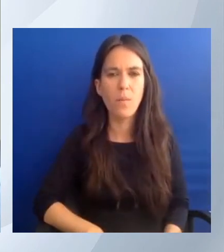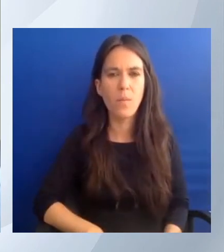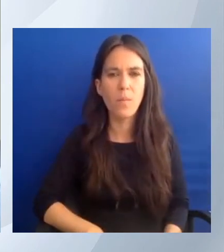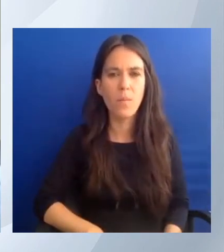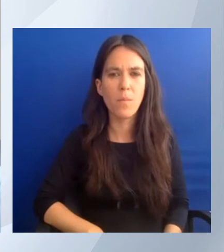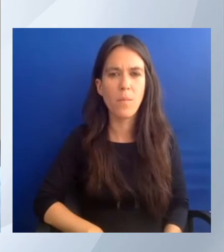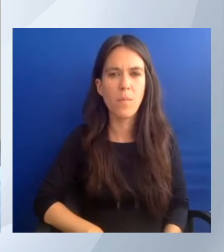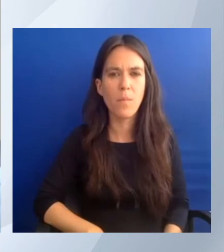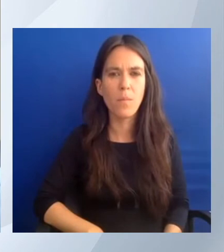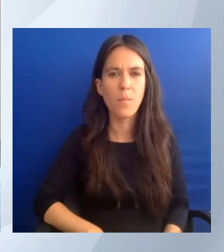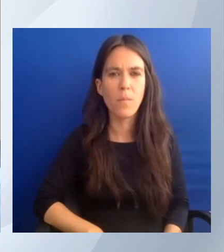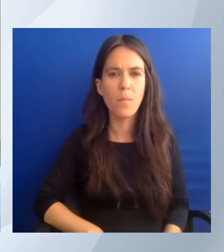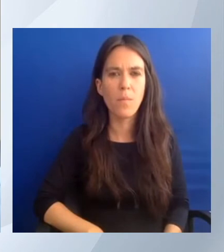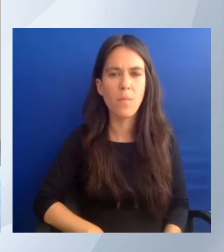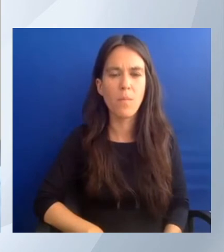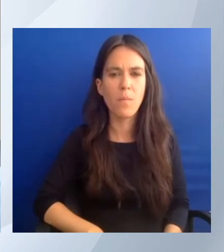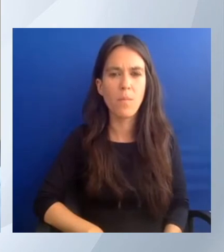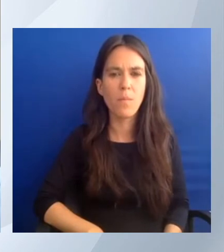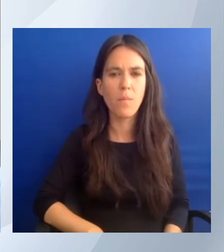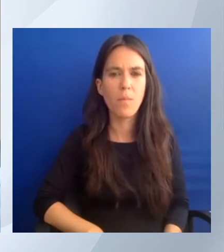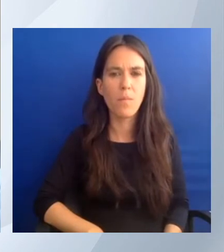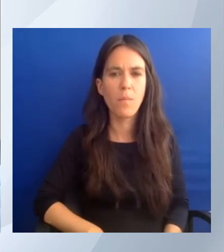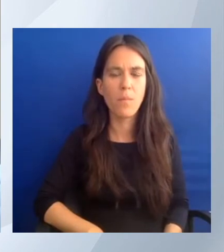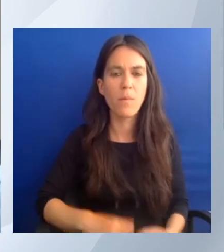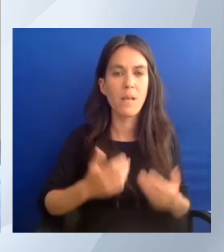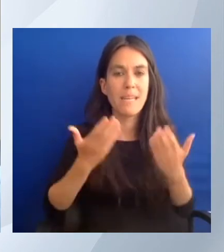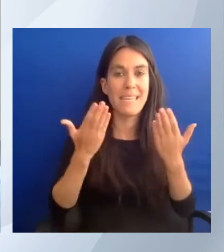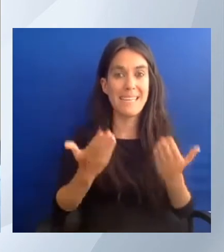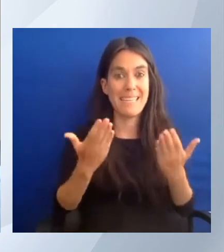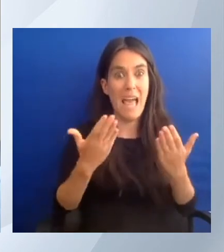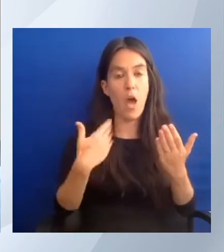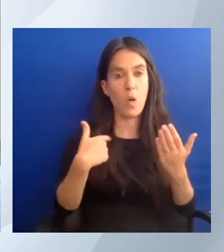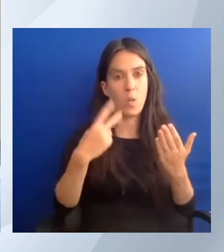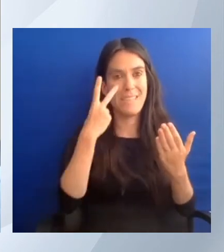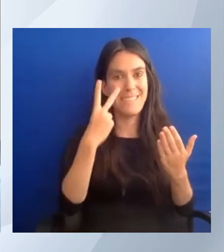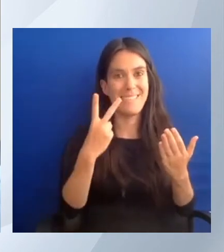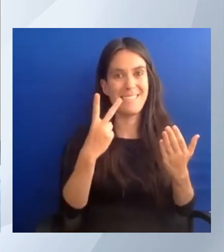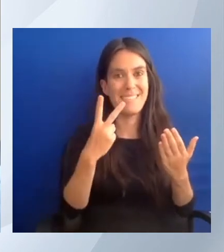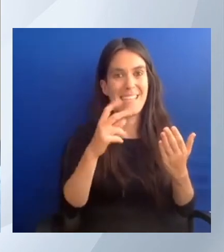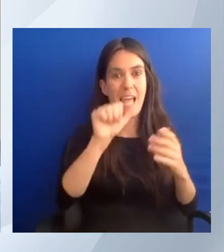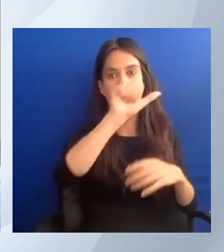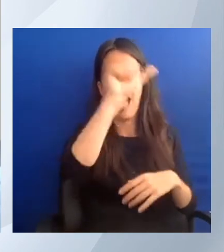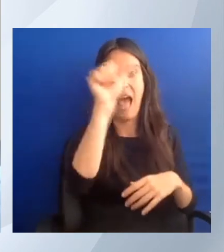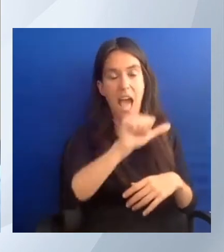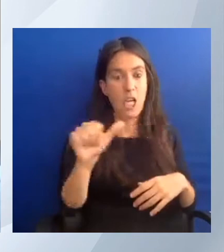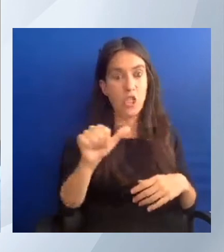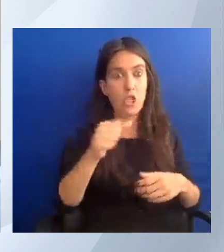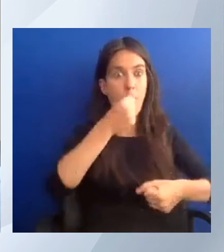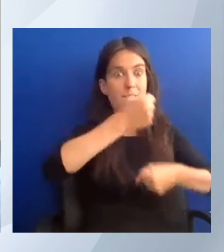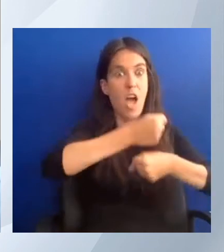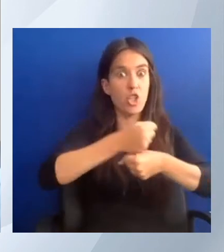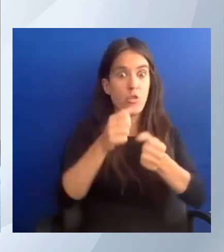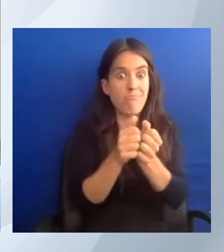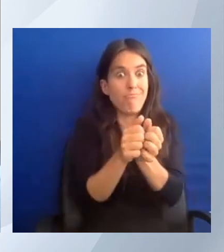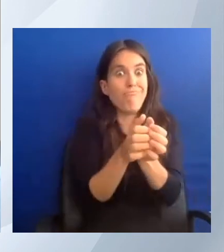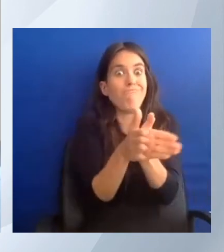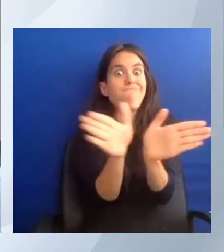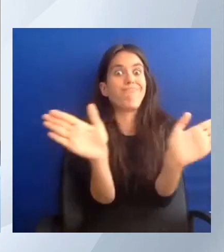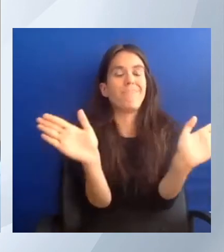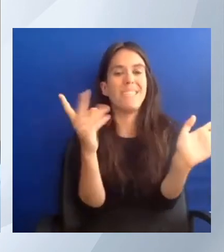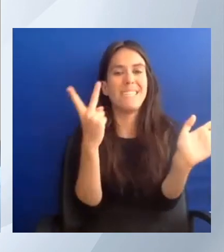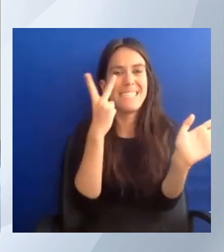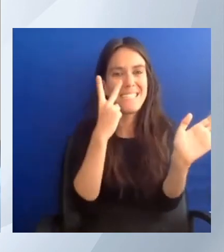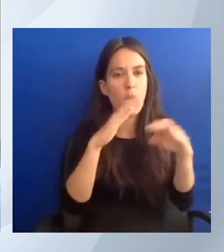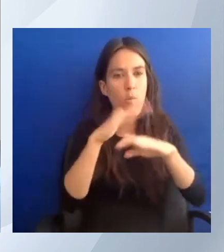announcement recently that now that there is an extension for Azure Functions which help you to utilize all the benefit